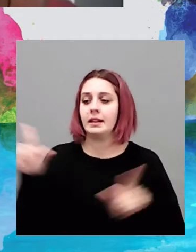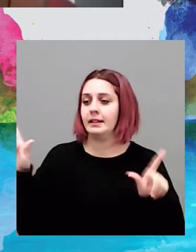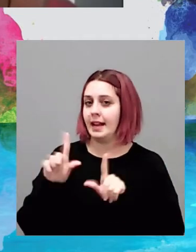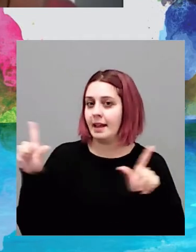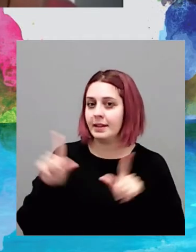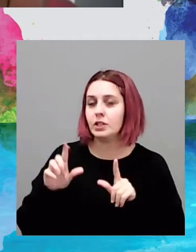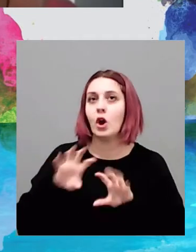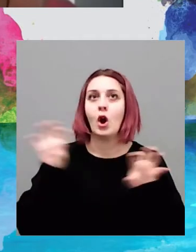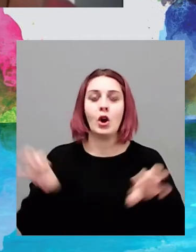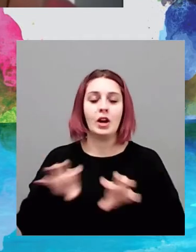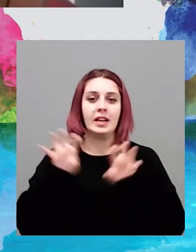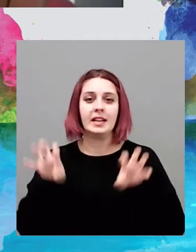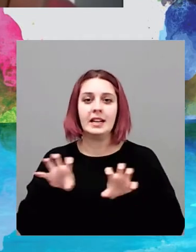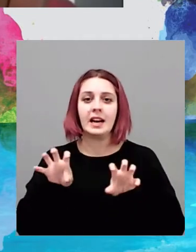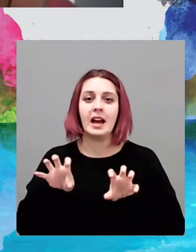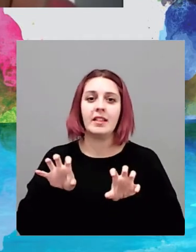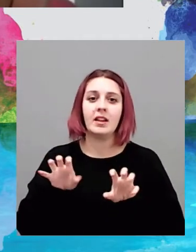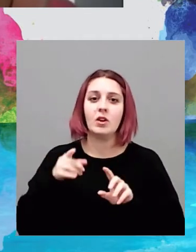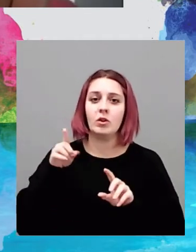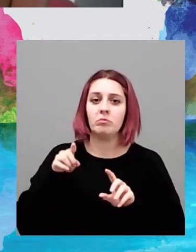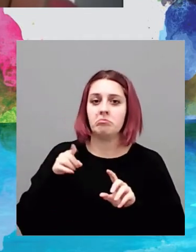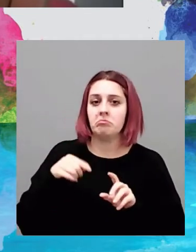through television, radio.